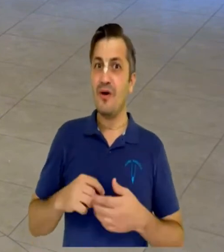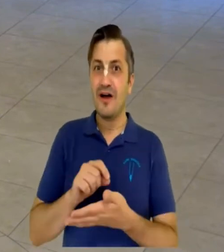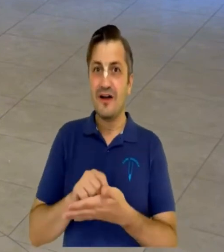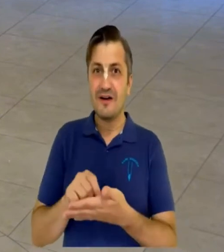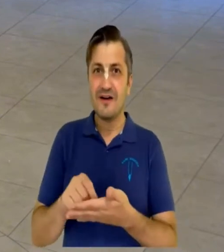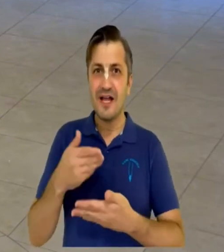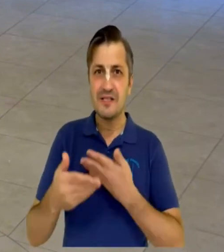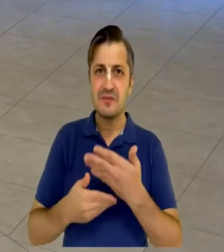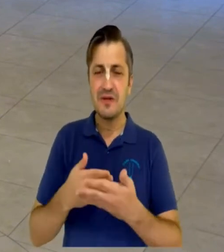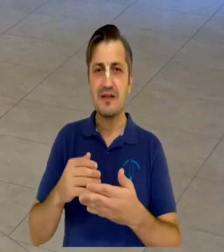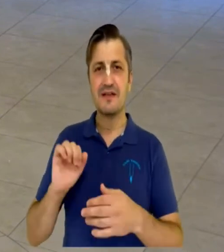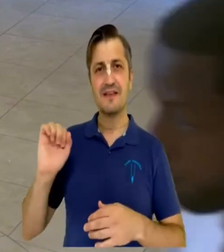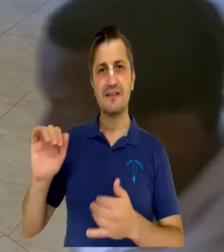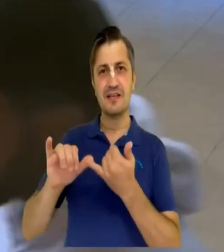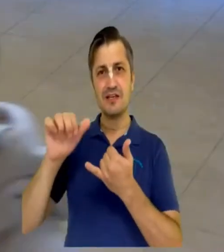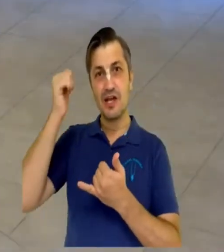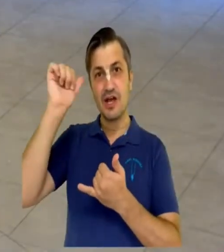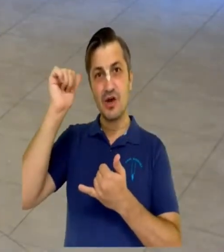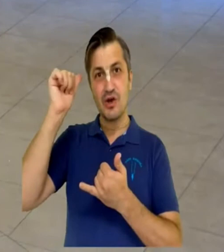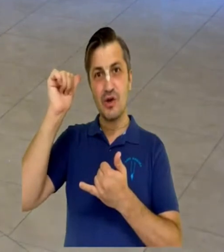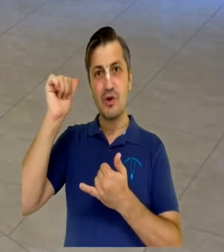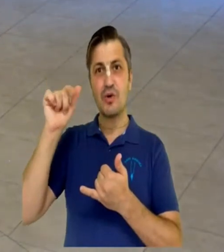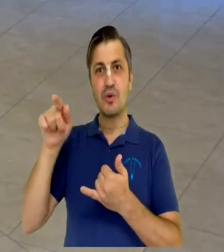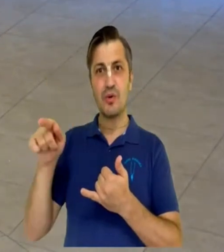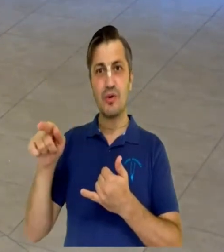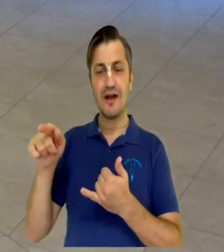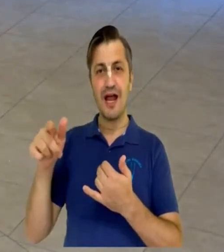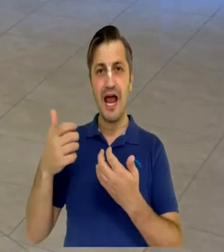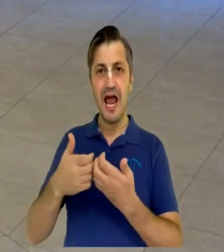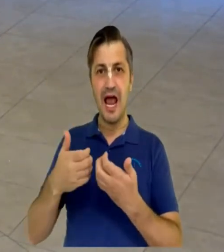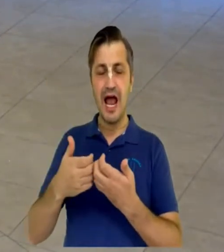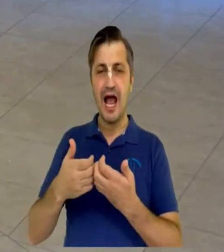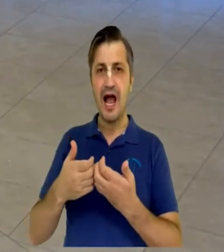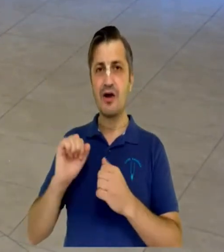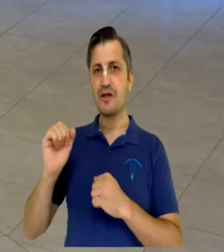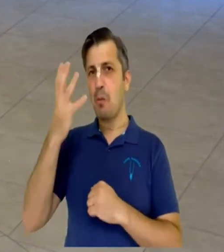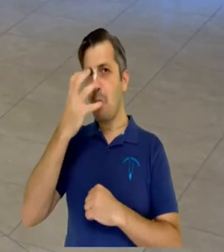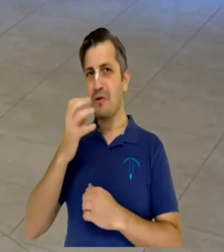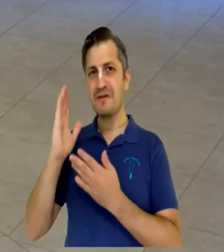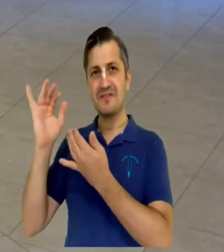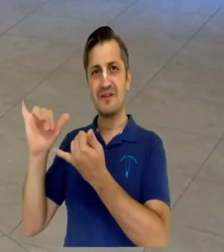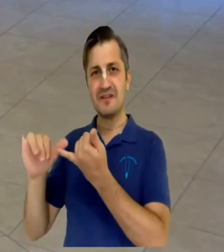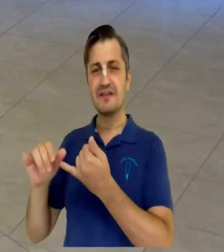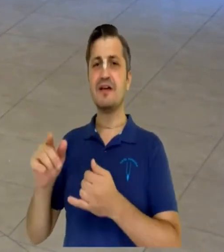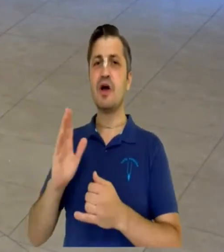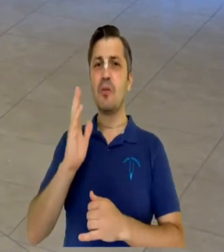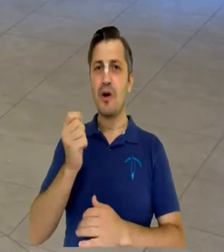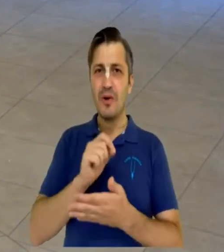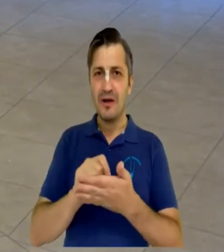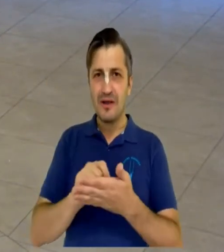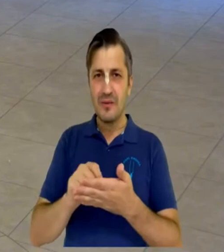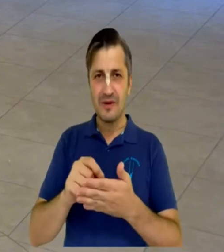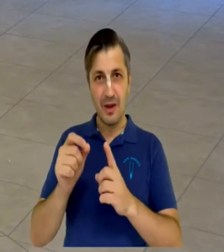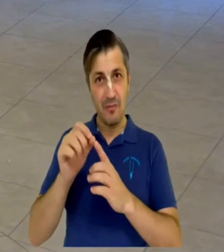Krishna consciousness, and the way how he's in this moment describing this purport and